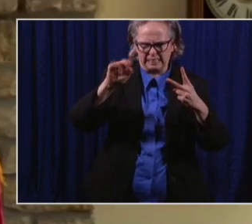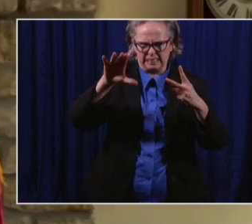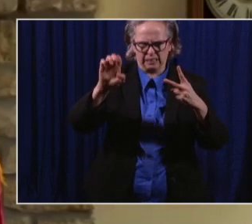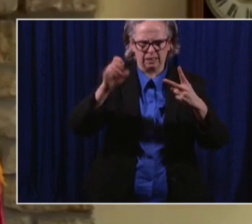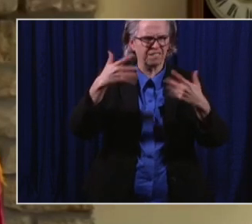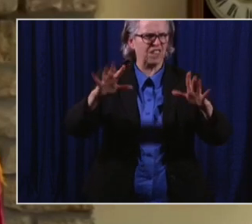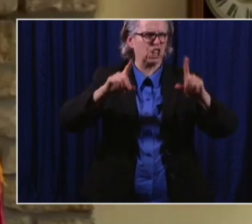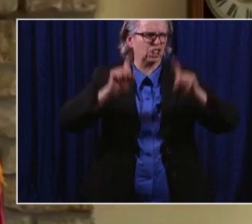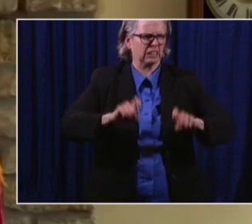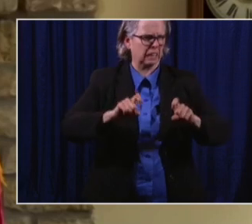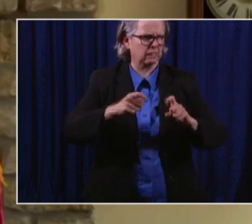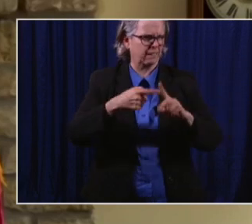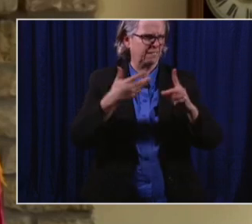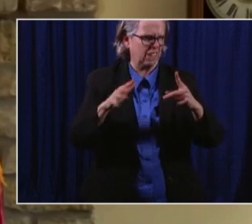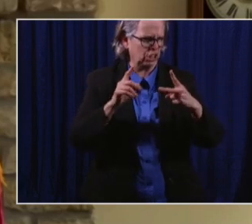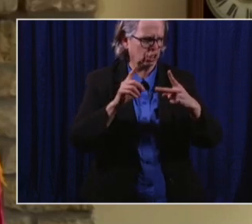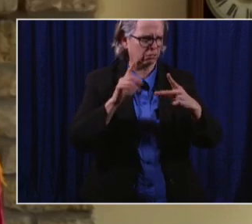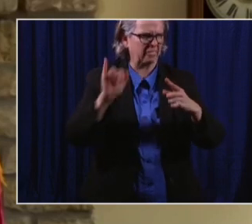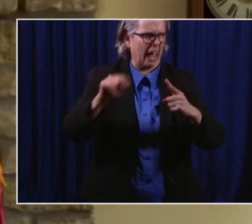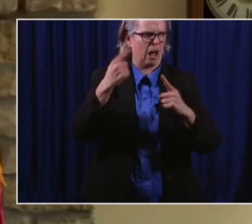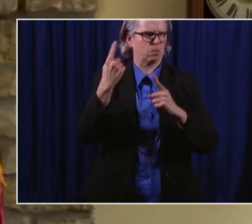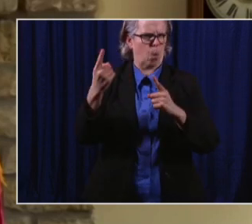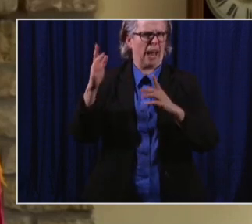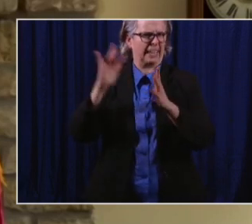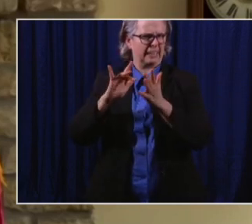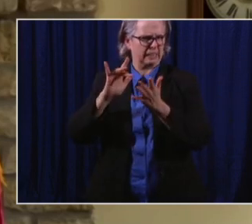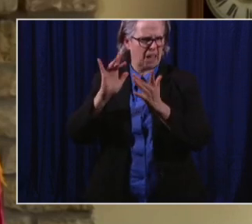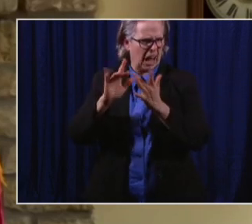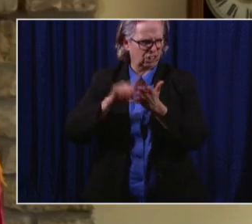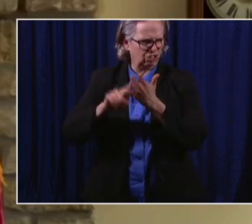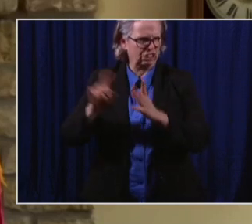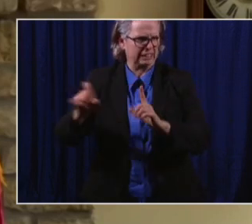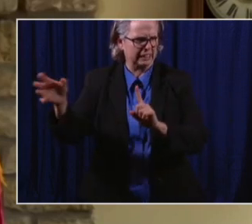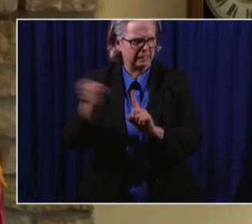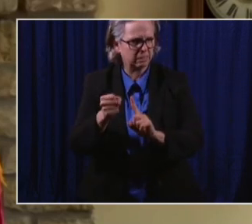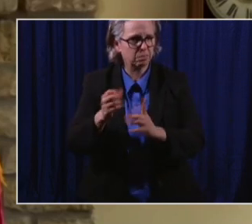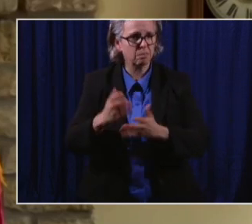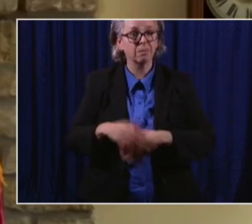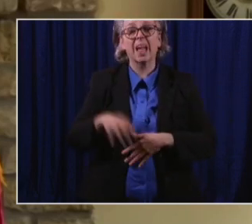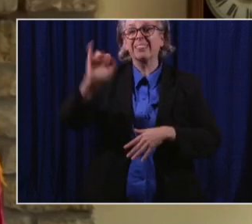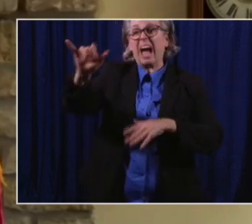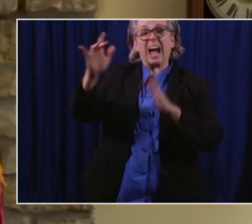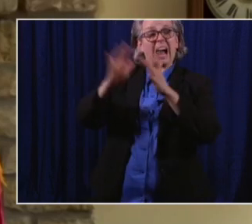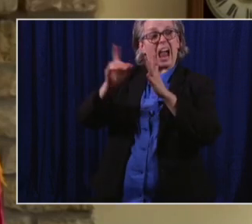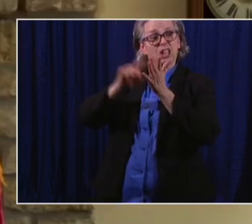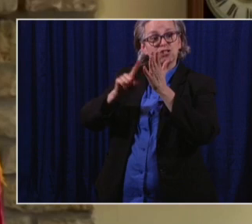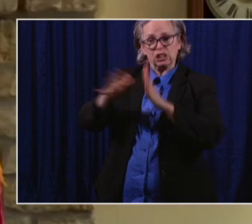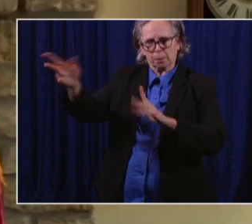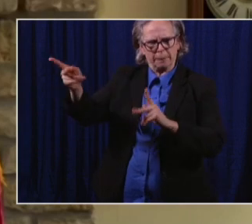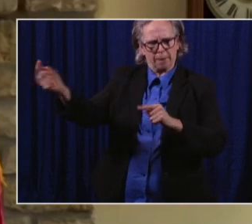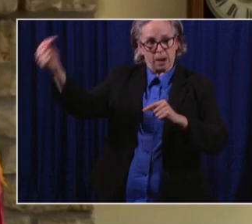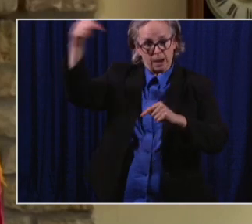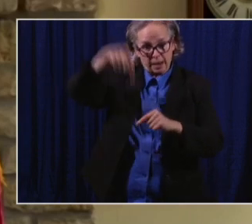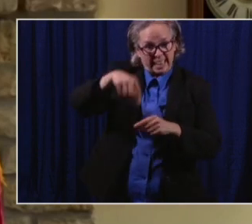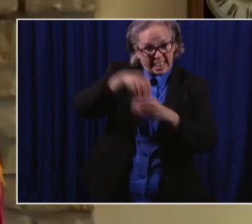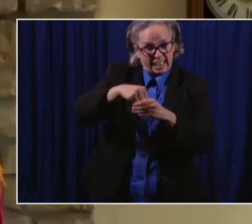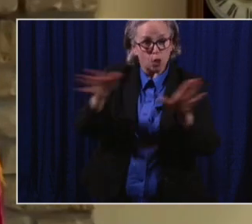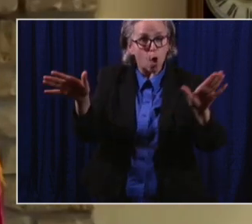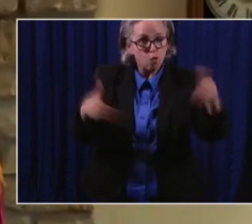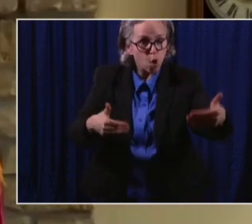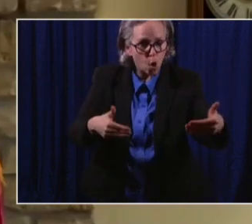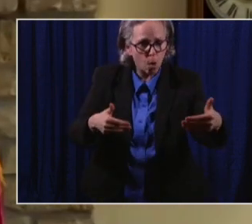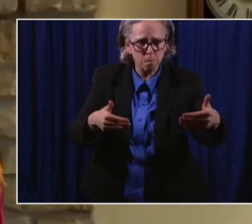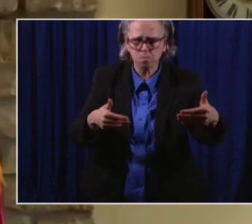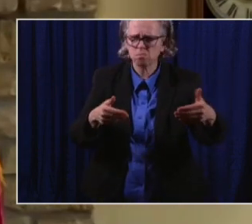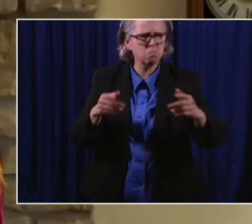far as contact tracing within that room, I don't know that there was anything, that